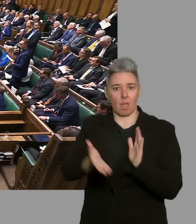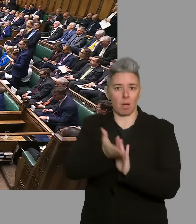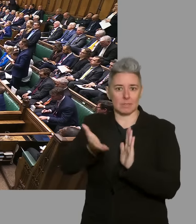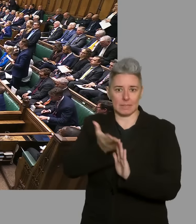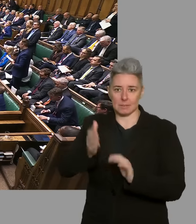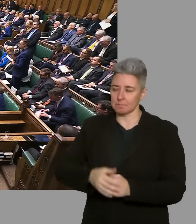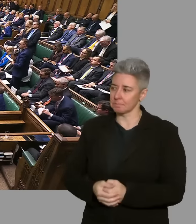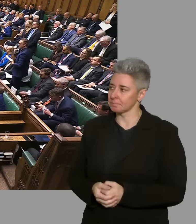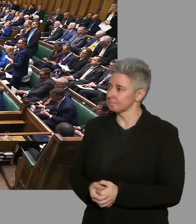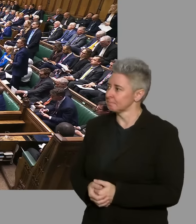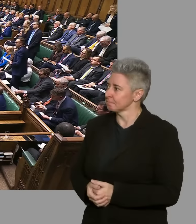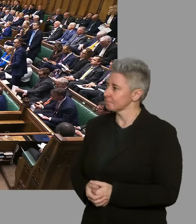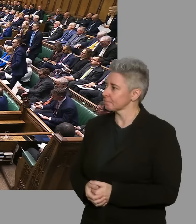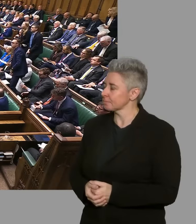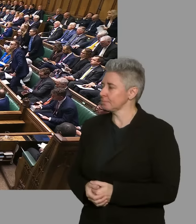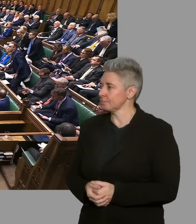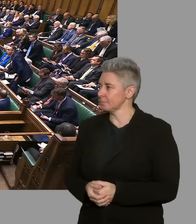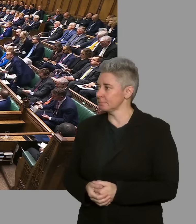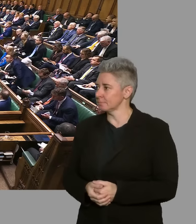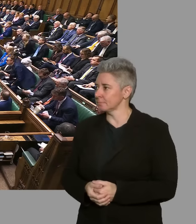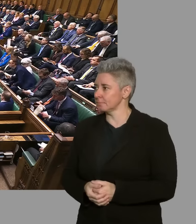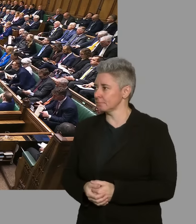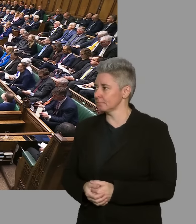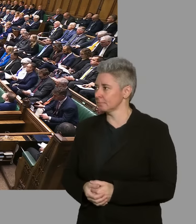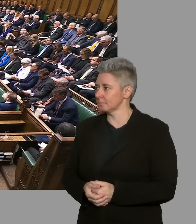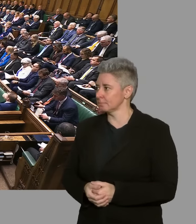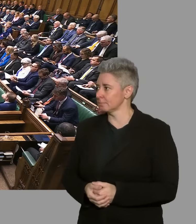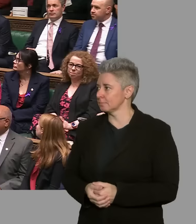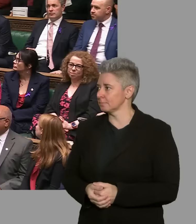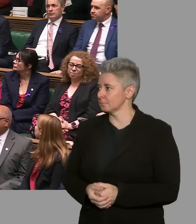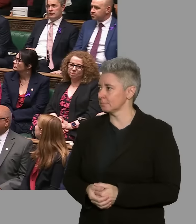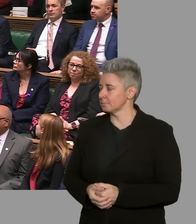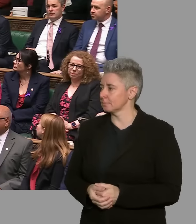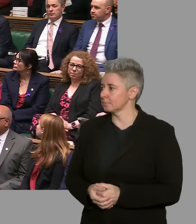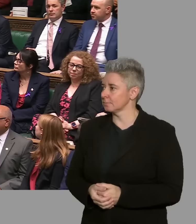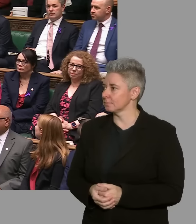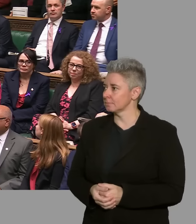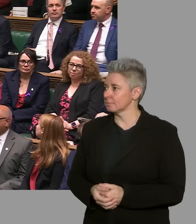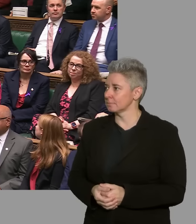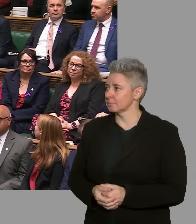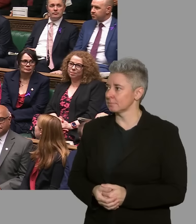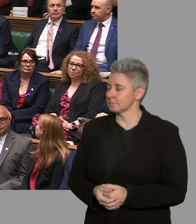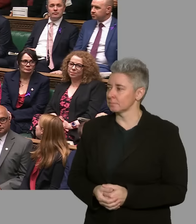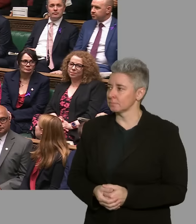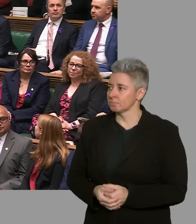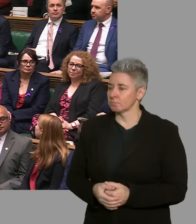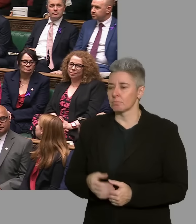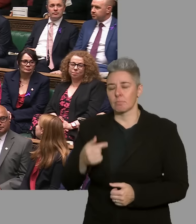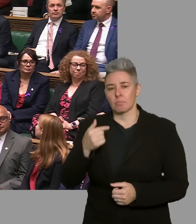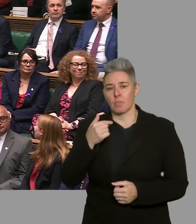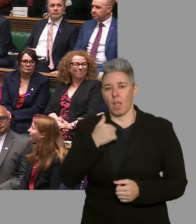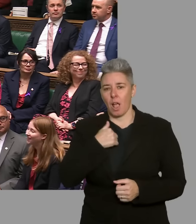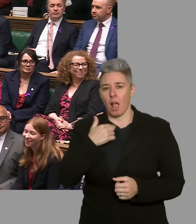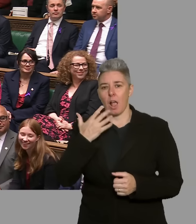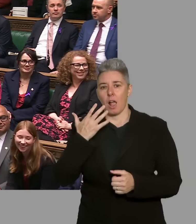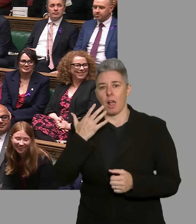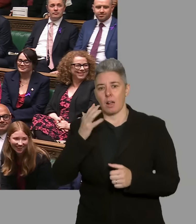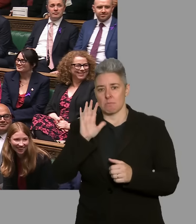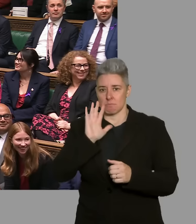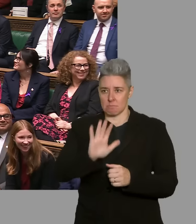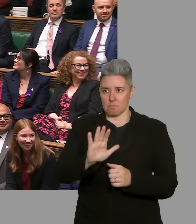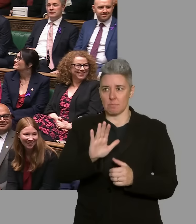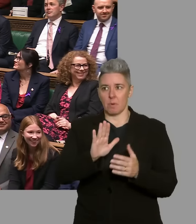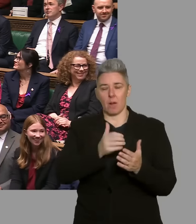Mr. Speaker. Can I say that I've long thought that both you and the Prime Minister would suit a magnificent moustache, and I'm sure